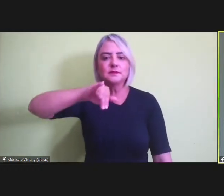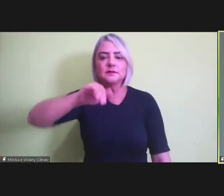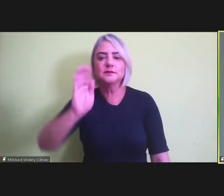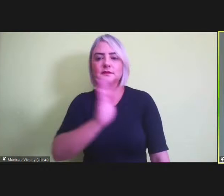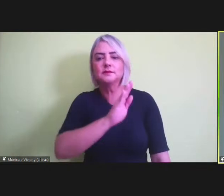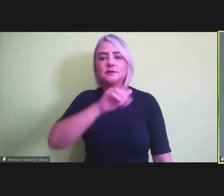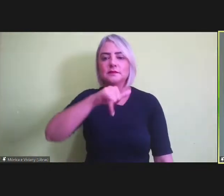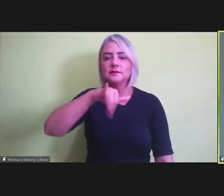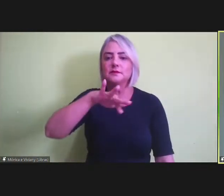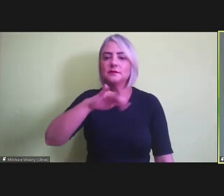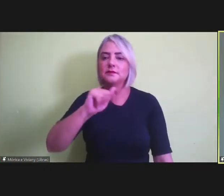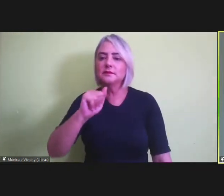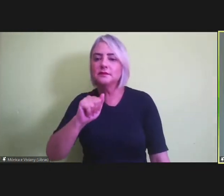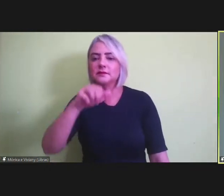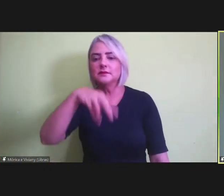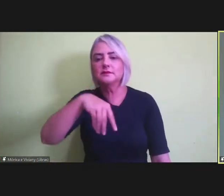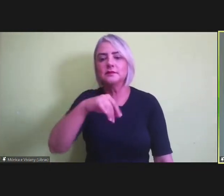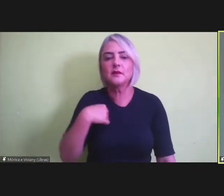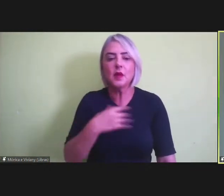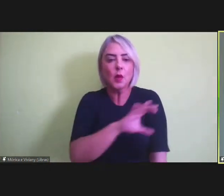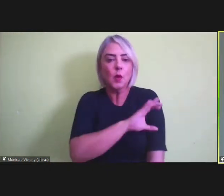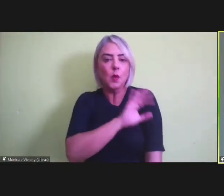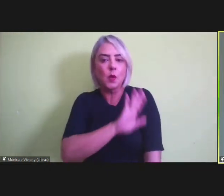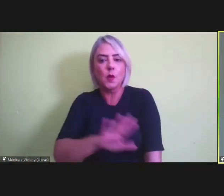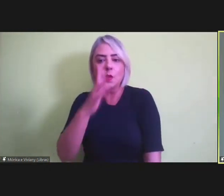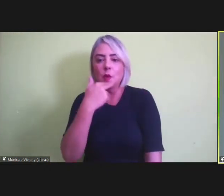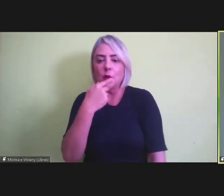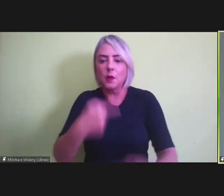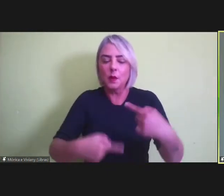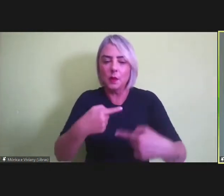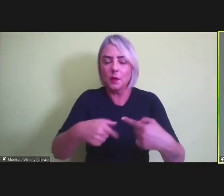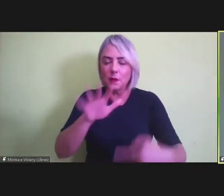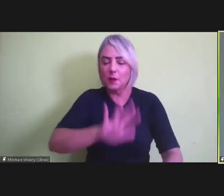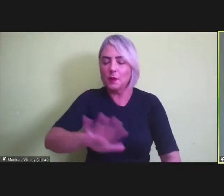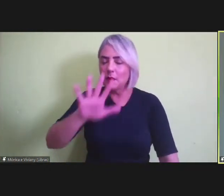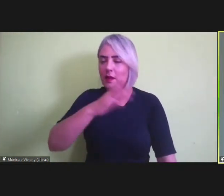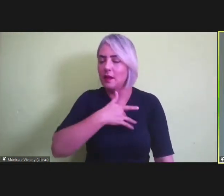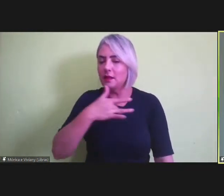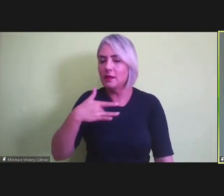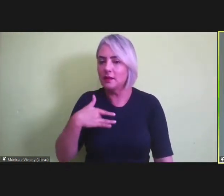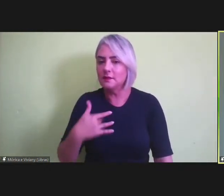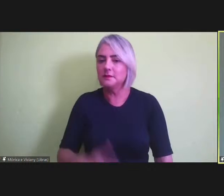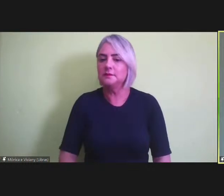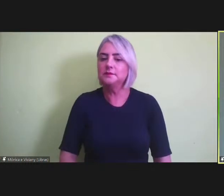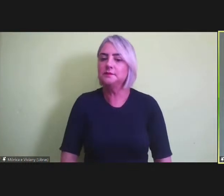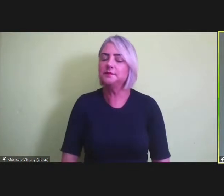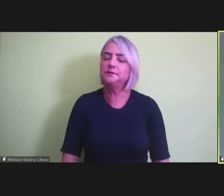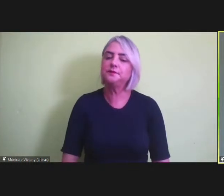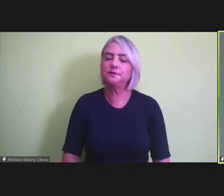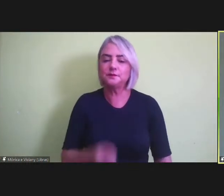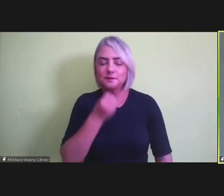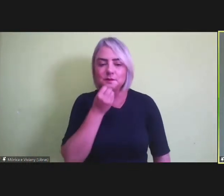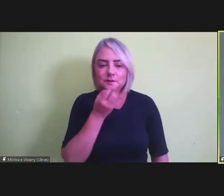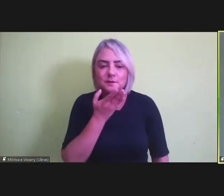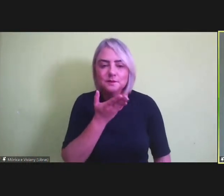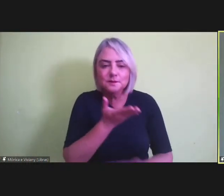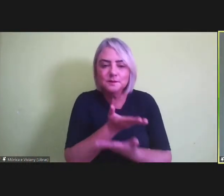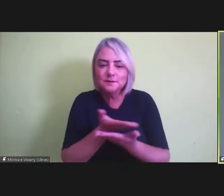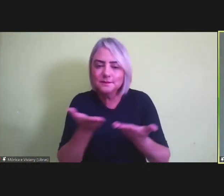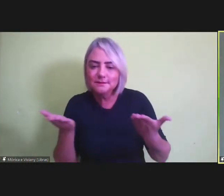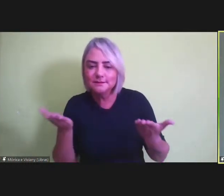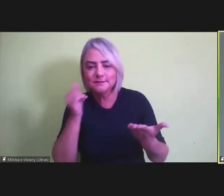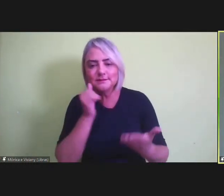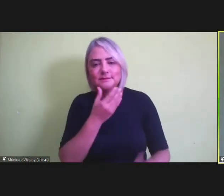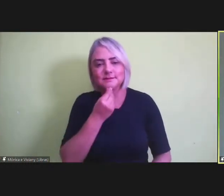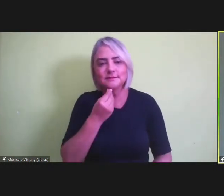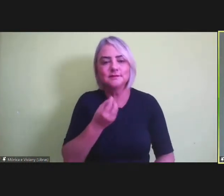here today, Maria, Mariana, who are our partners here from the National Council of Health and other